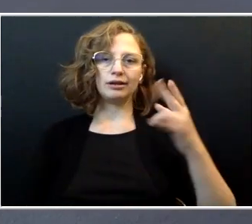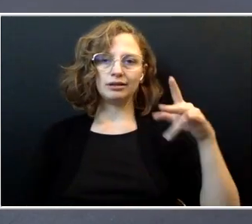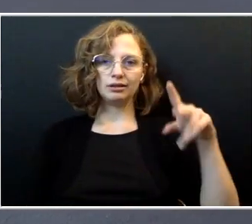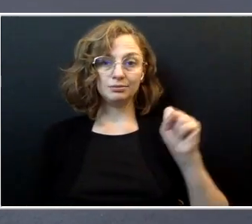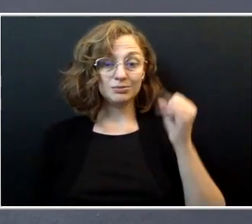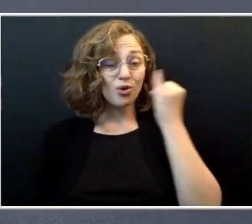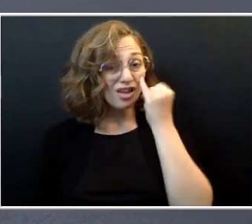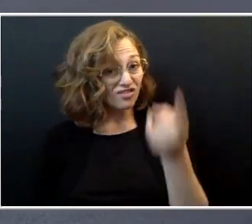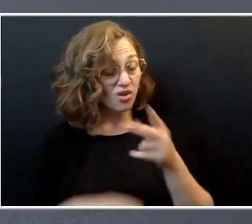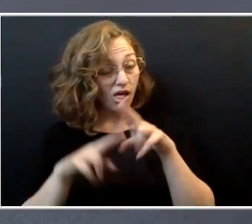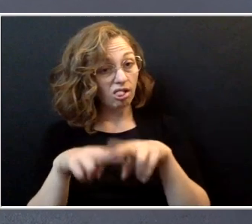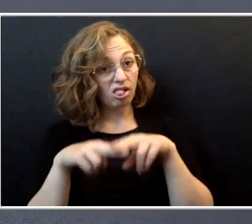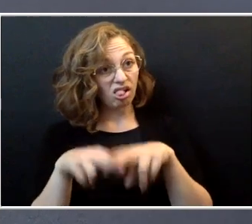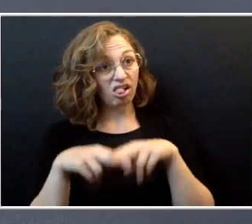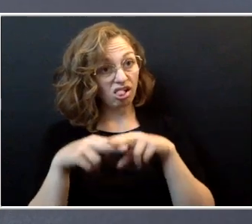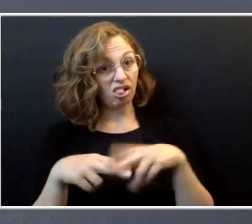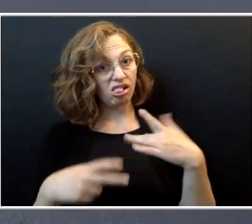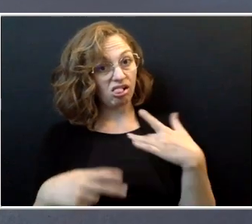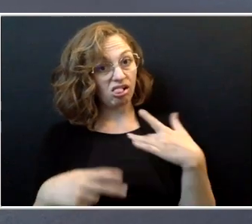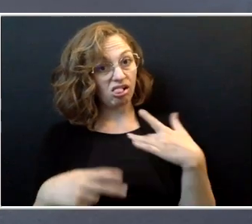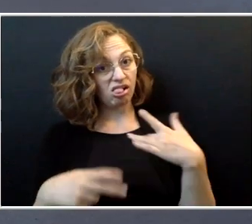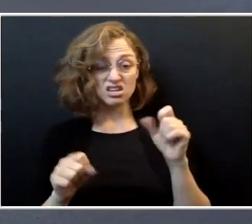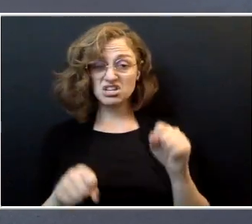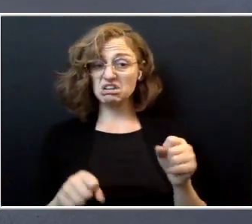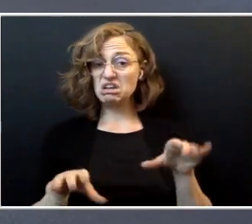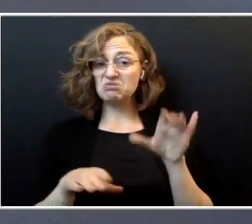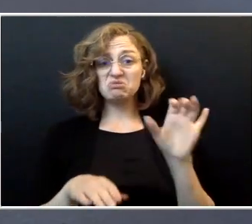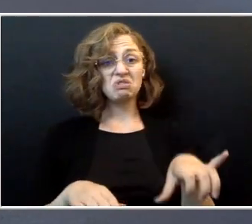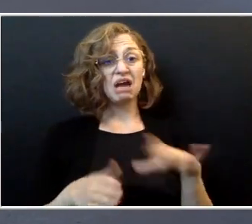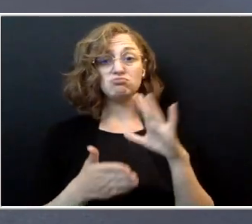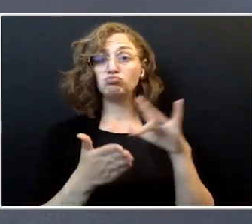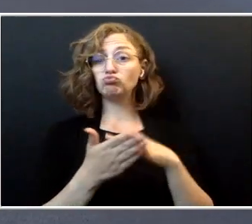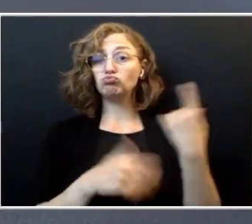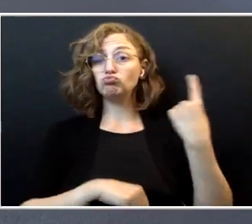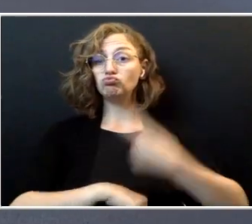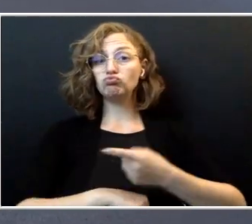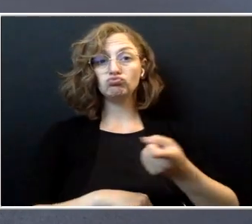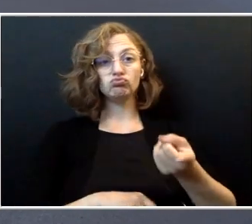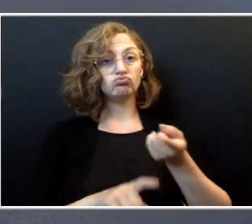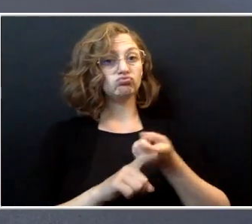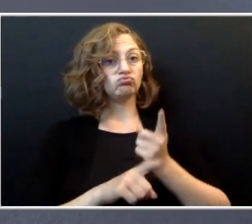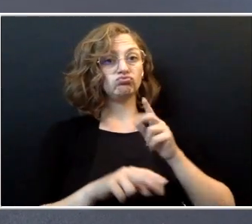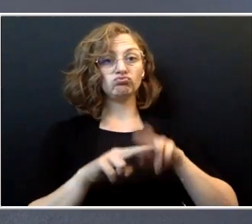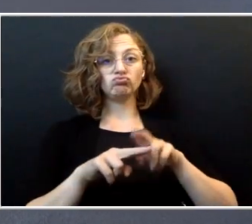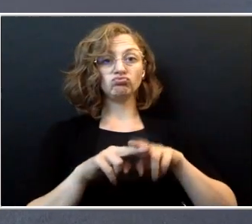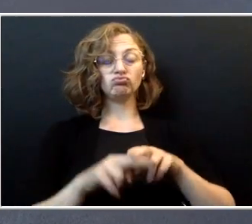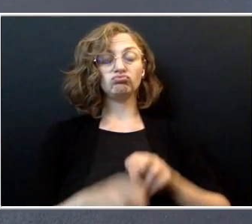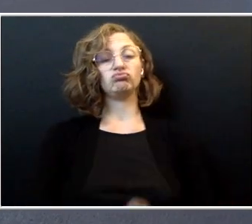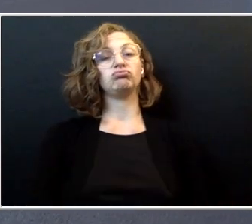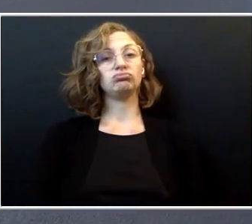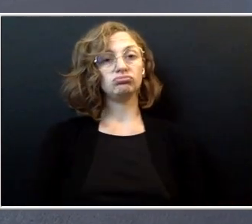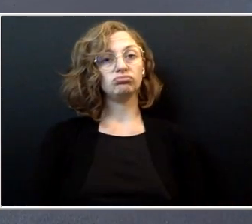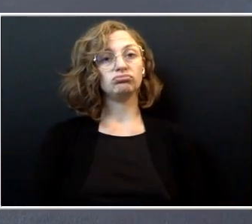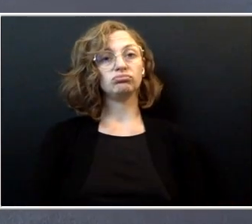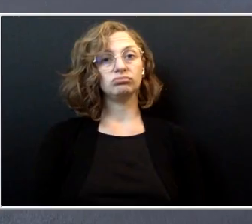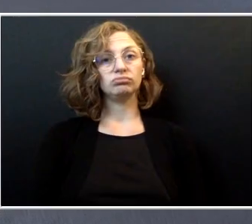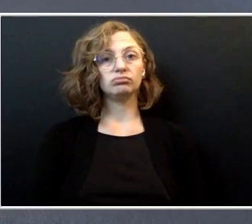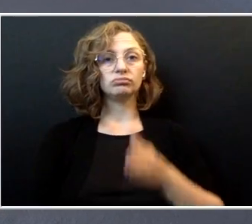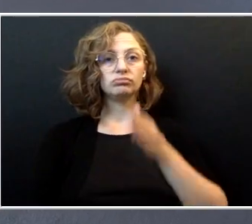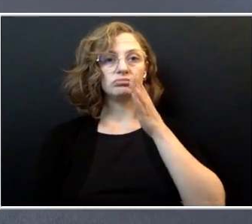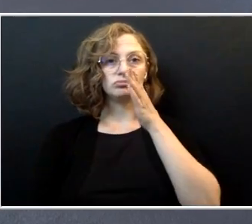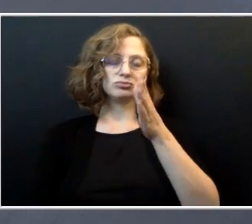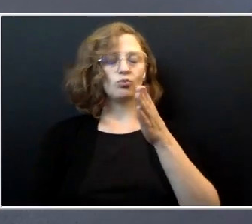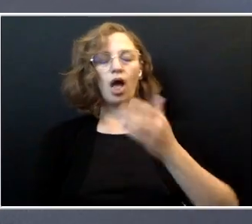right from your chair in the middle of your work day to help relieve tension across your back, and actually it will just kind of give you a little boost of energy.